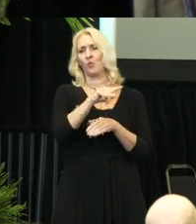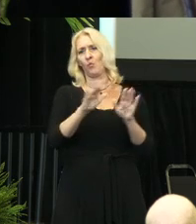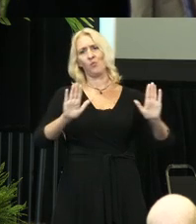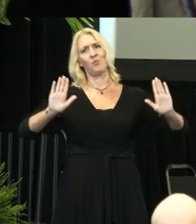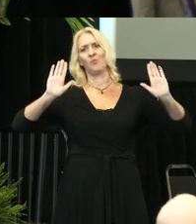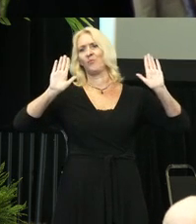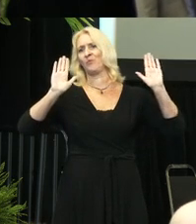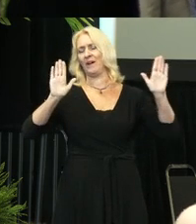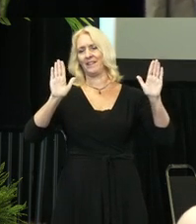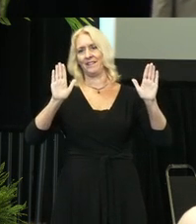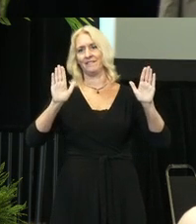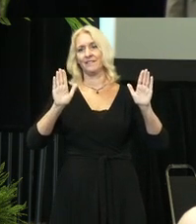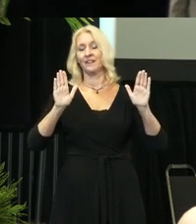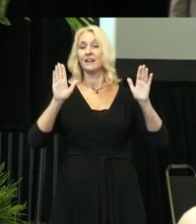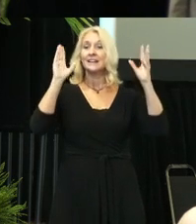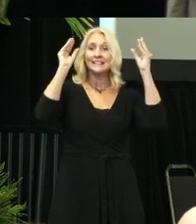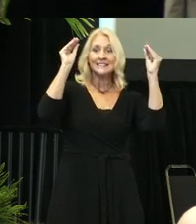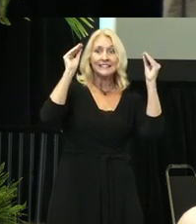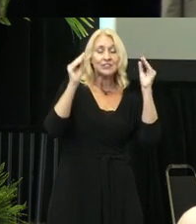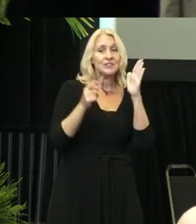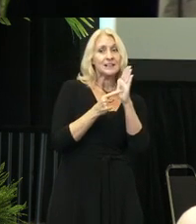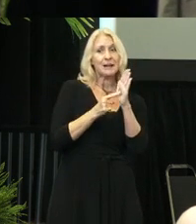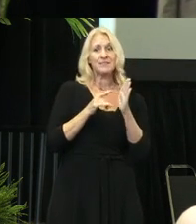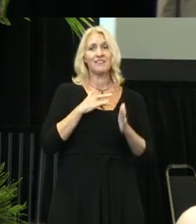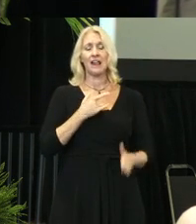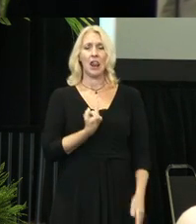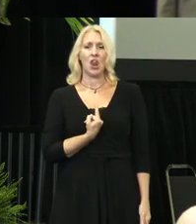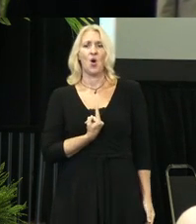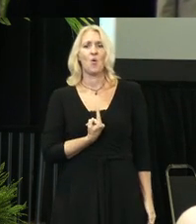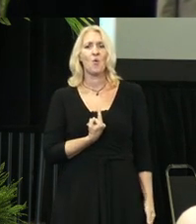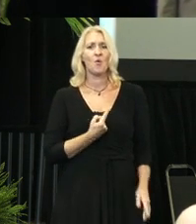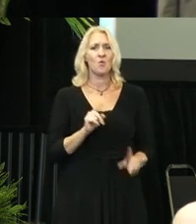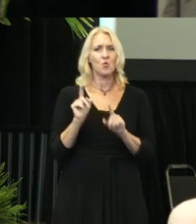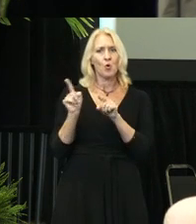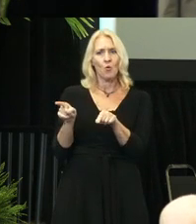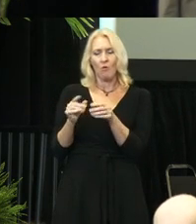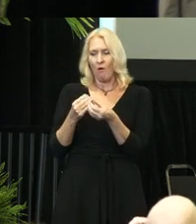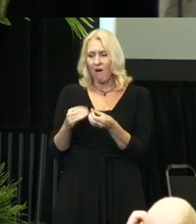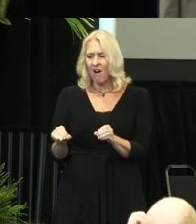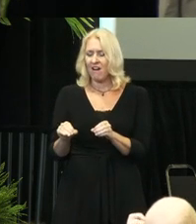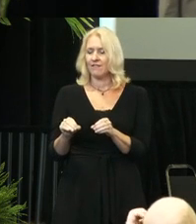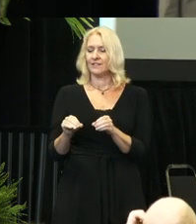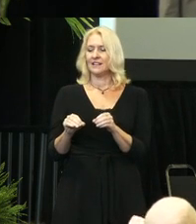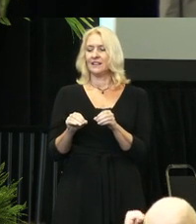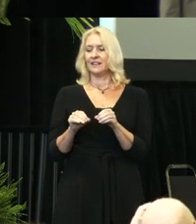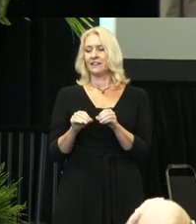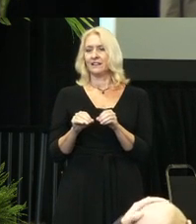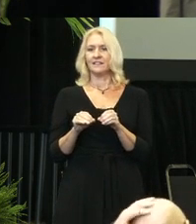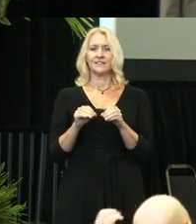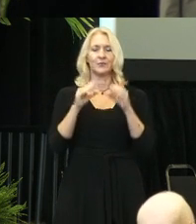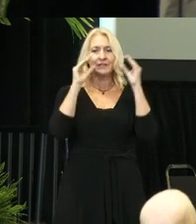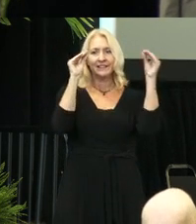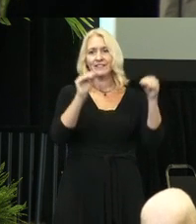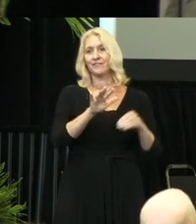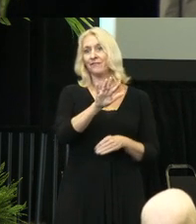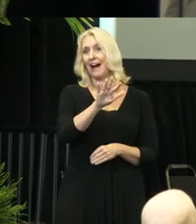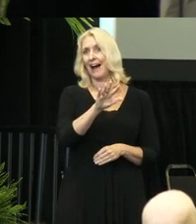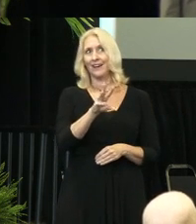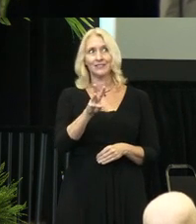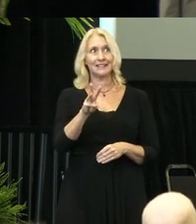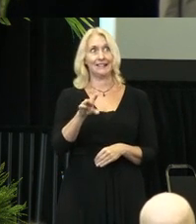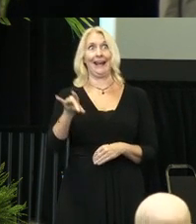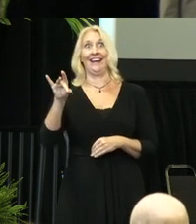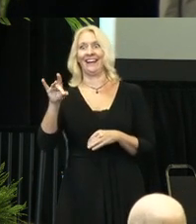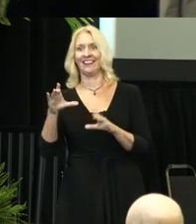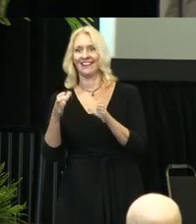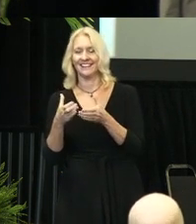Well, teaching can feel like a lonely endeavor at times. You know, we go to our offices, we teach our 5, 6, 8 classes, and you know,